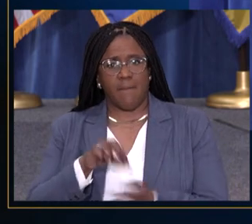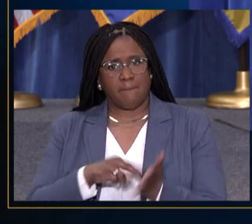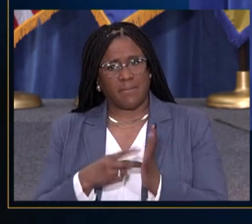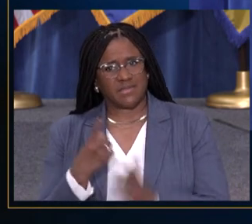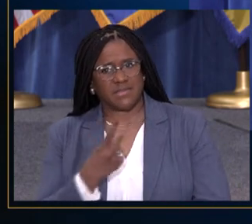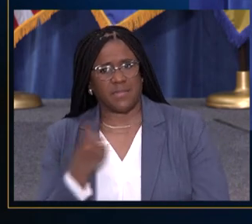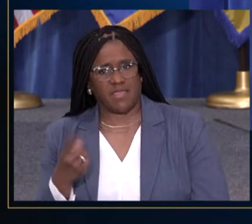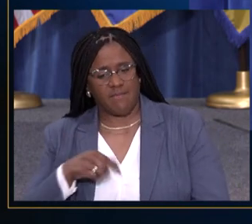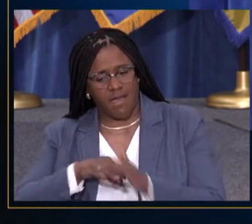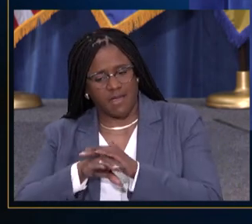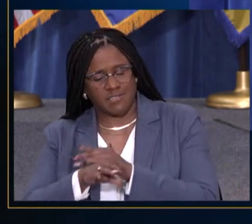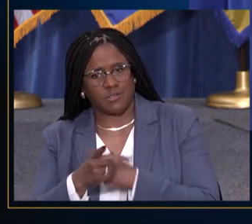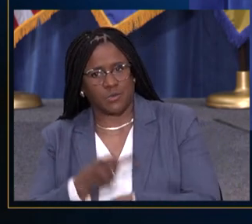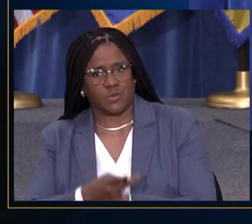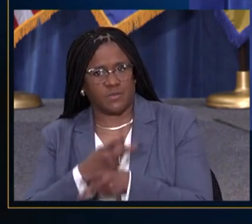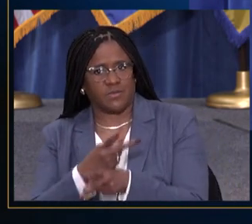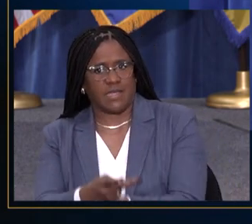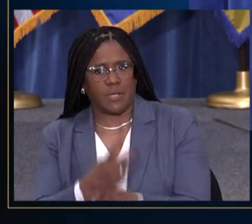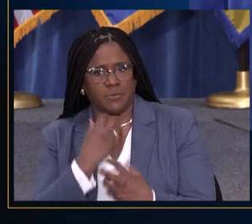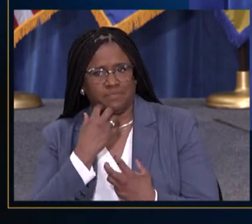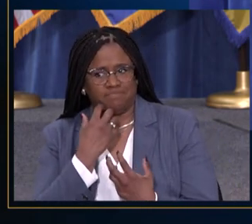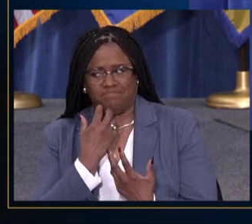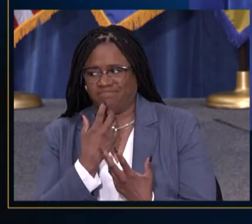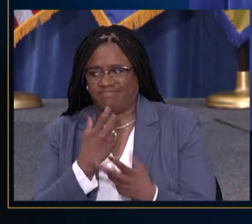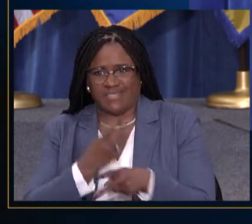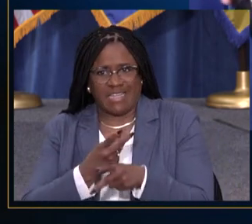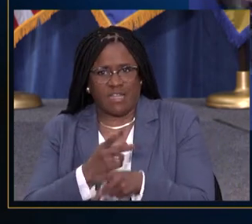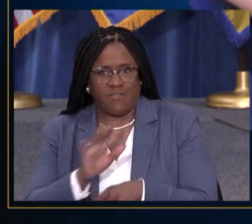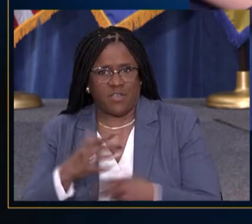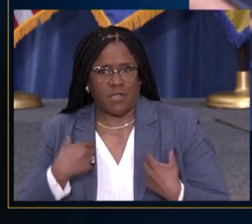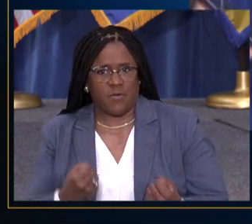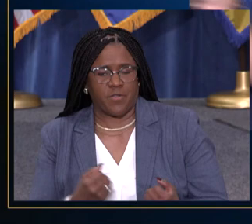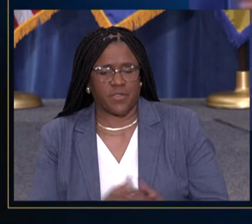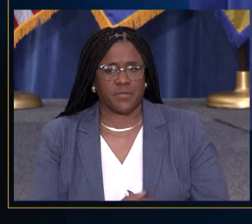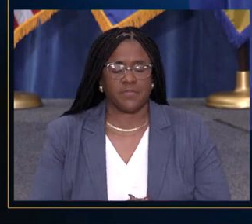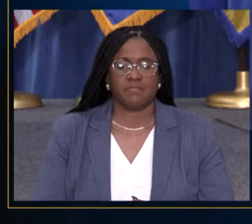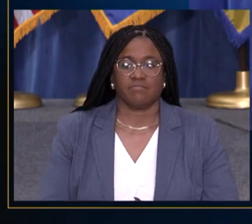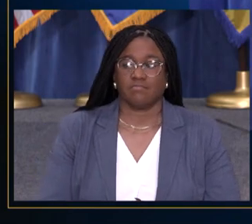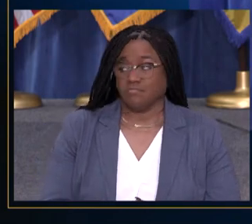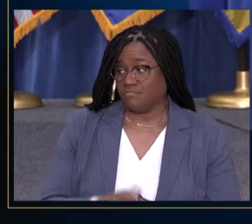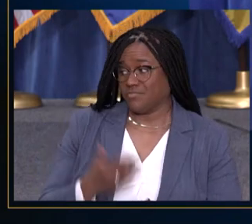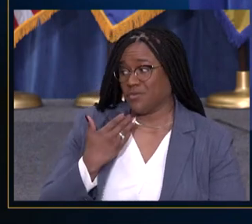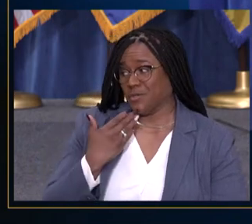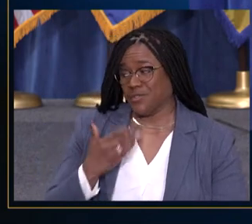have access to care. Thank you, Administrator.